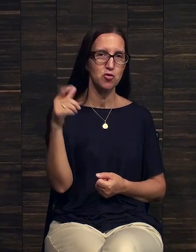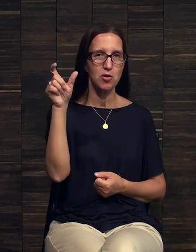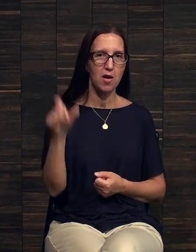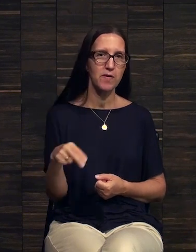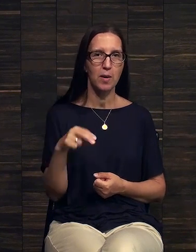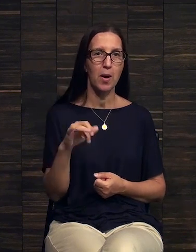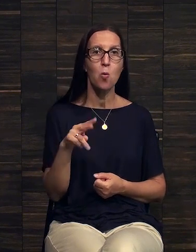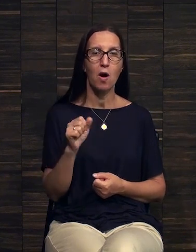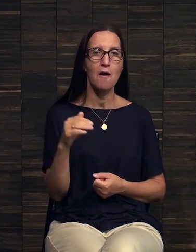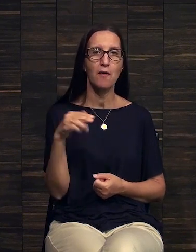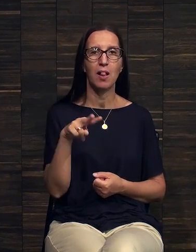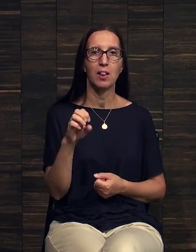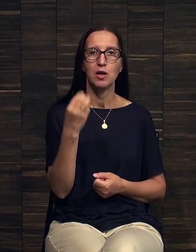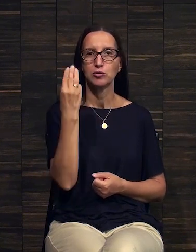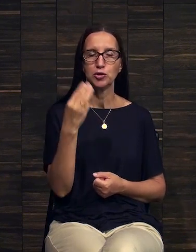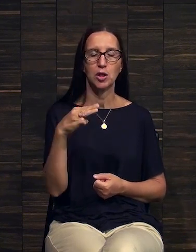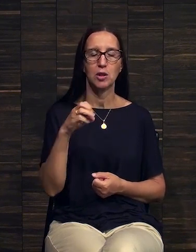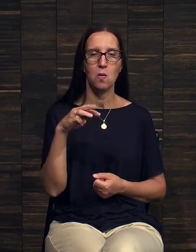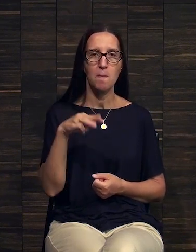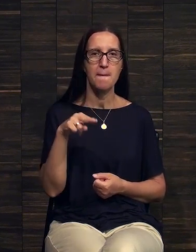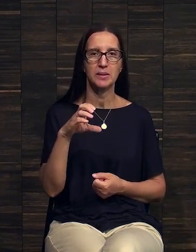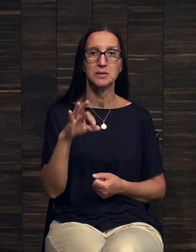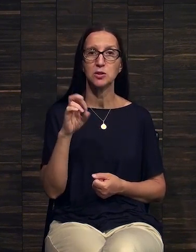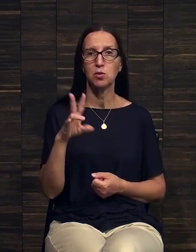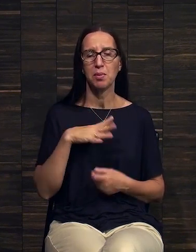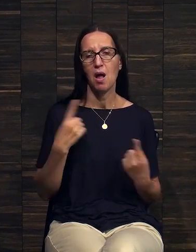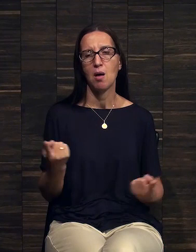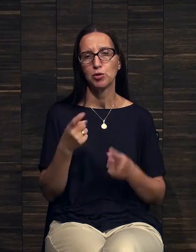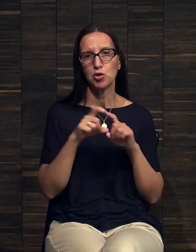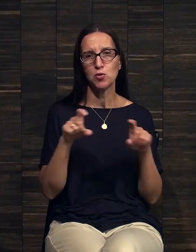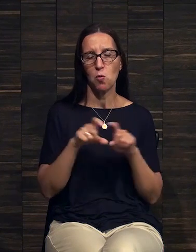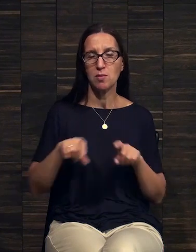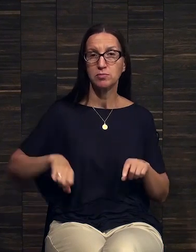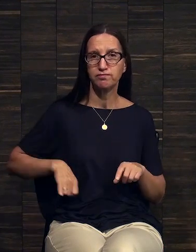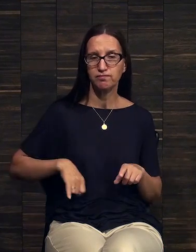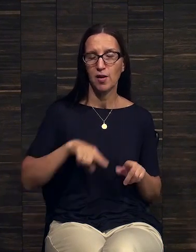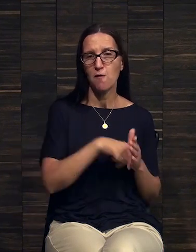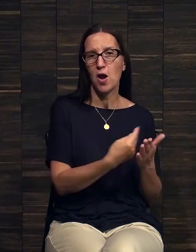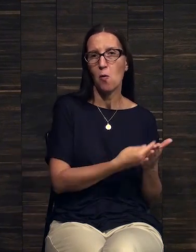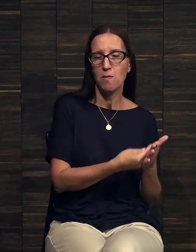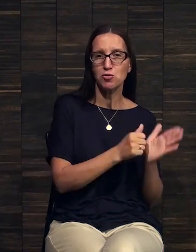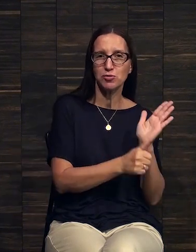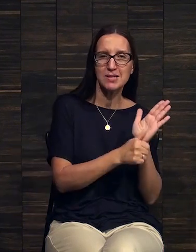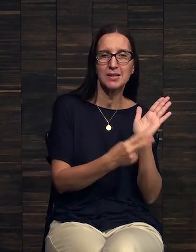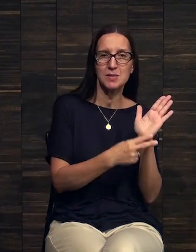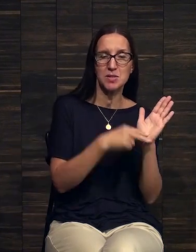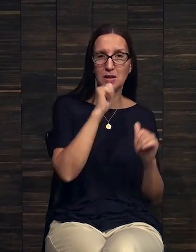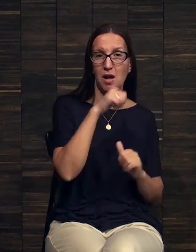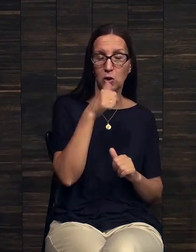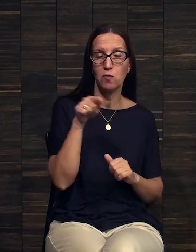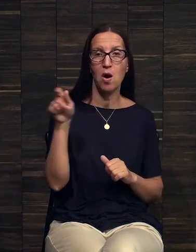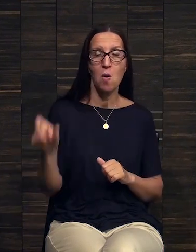friends of the Spider-Man friends, Flash Thompson, he was a hooligan at school in the